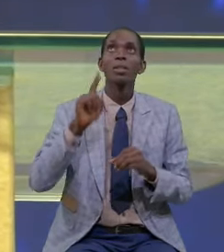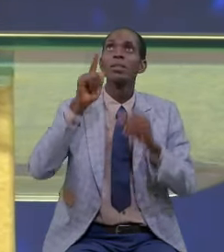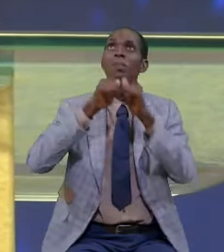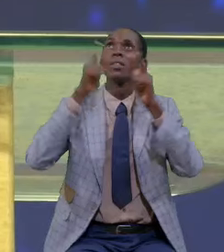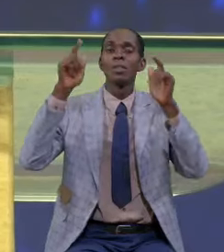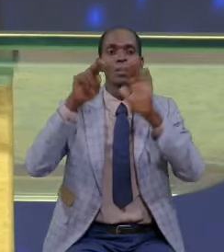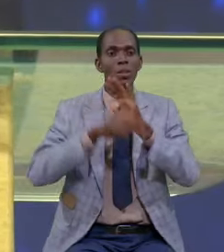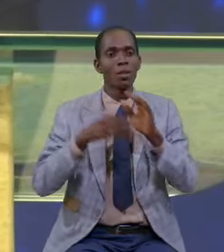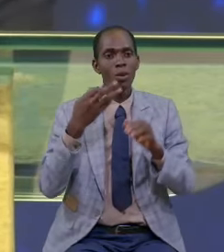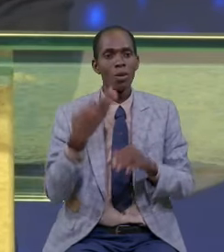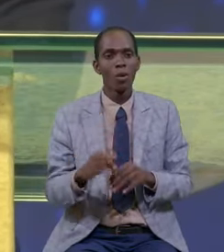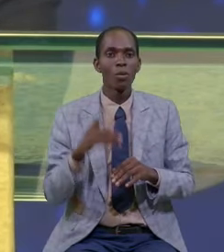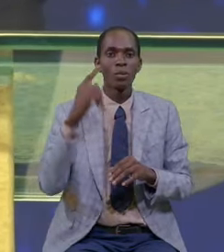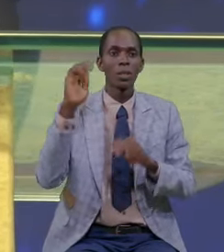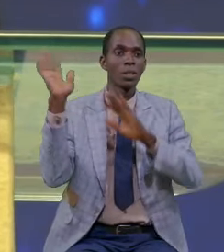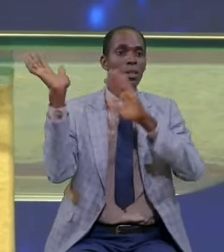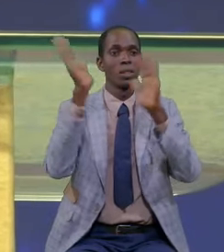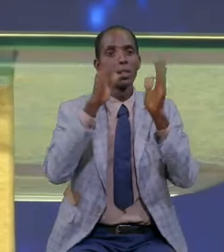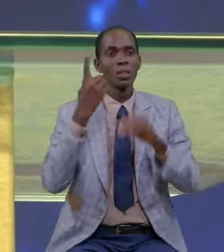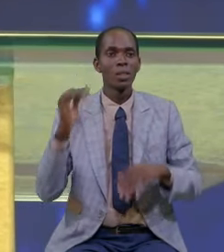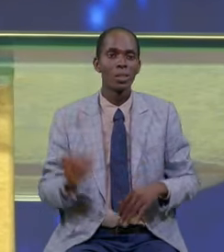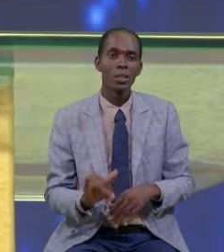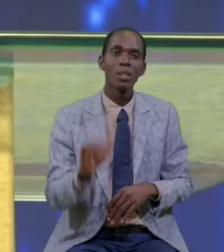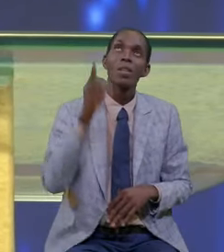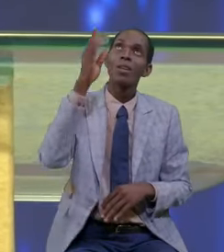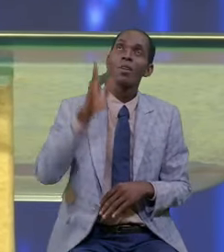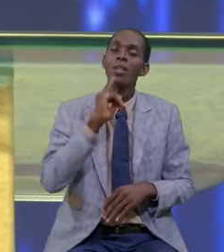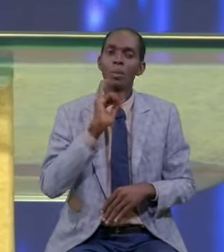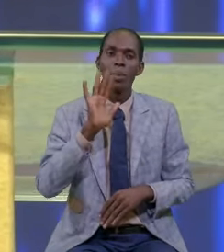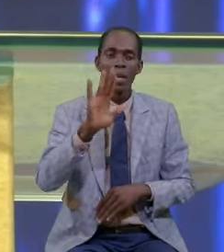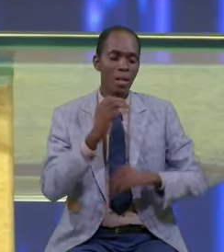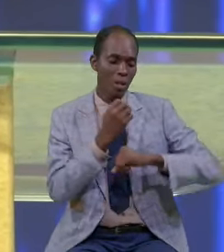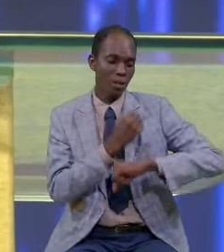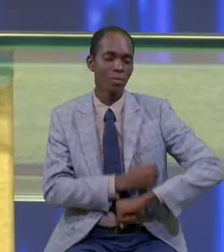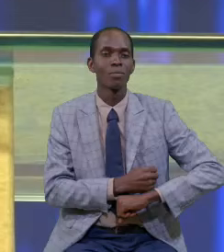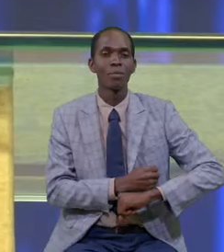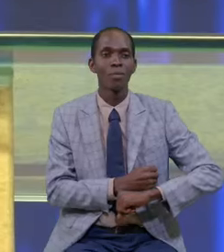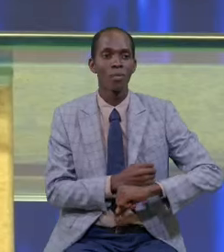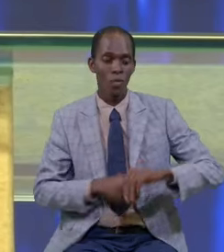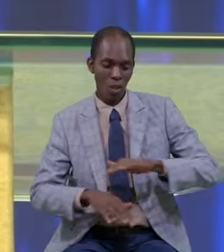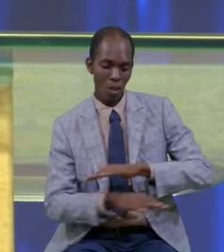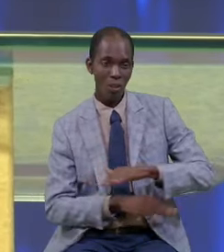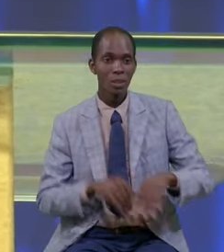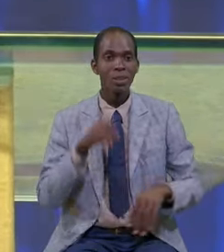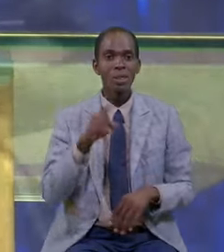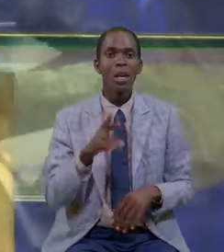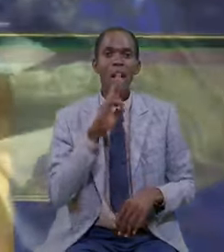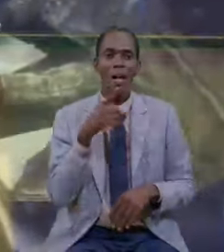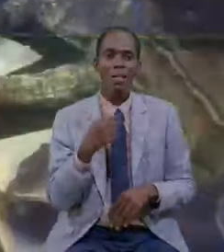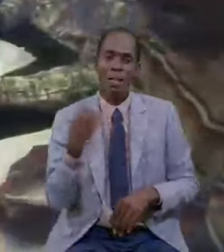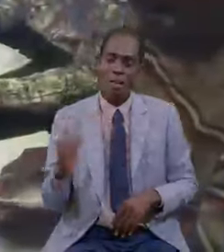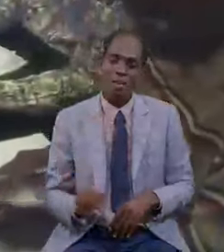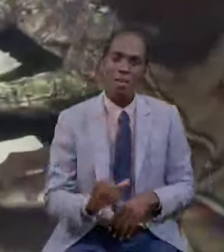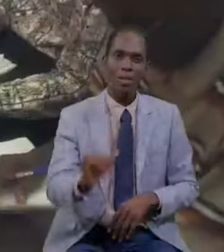sky. The eternal God is thy refuge. Underneath thee are the